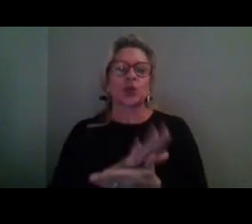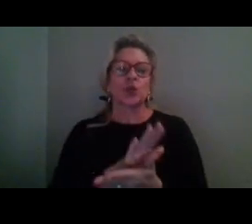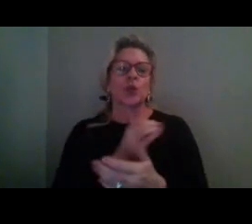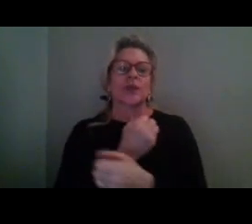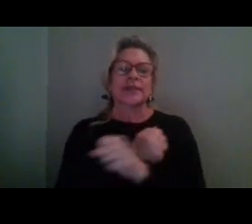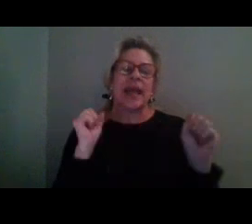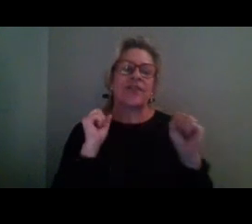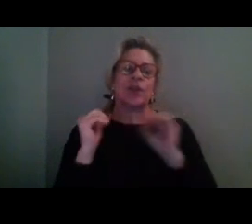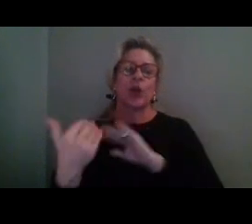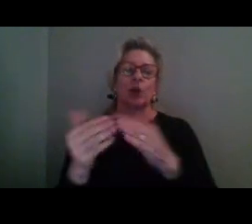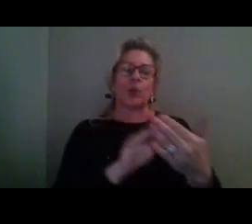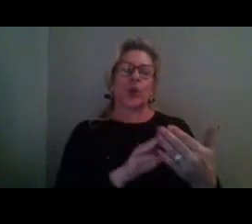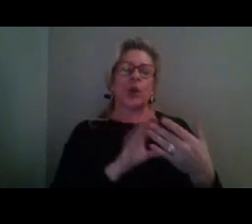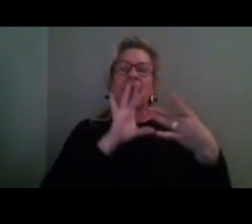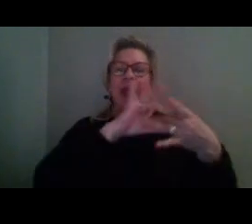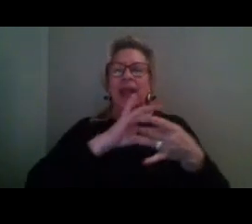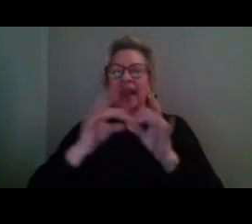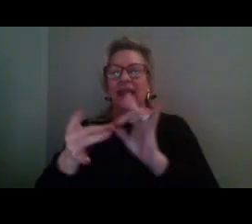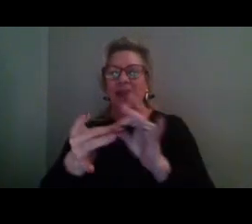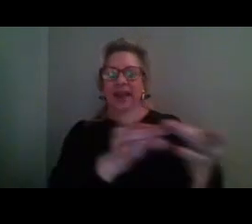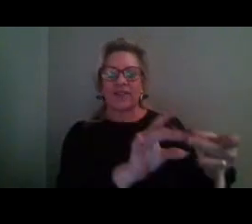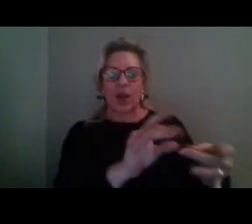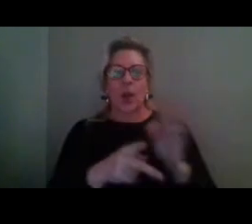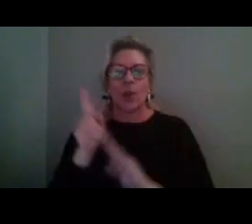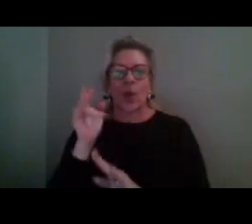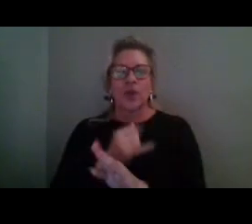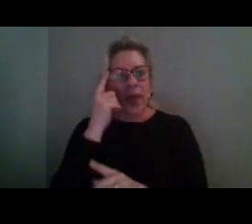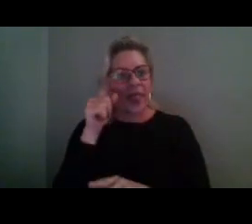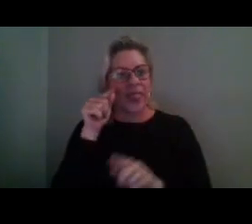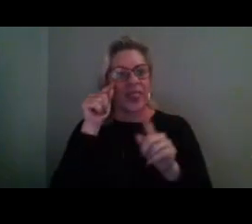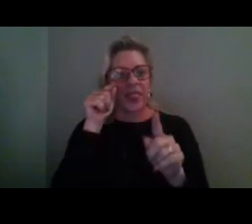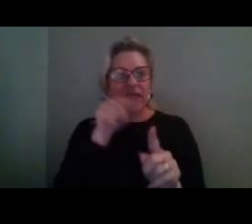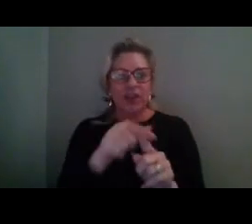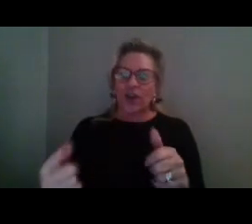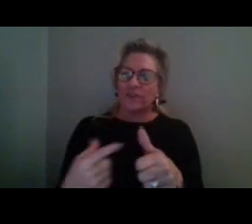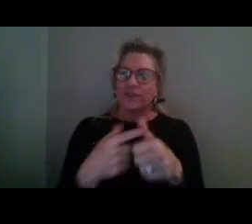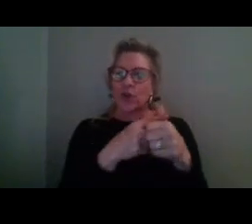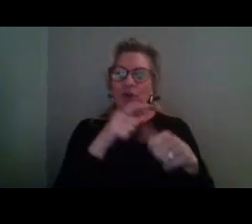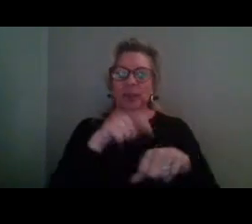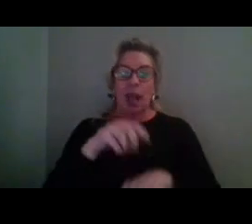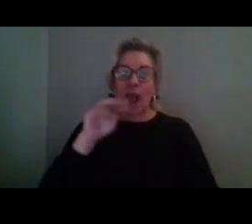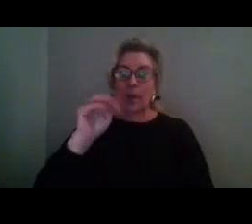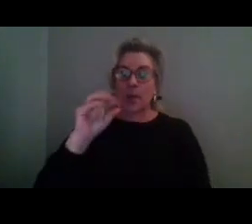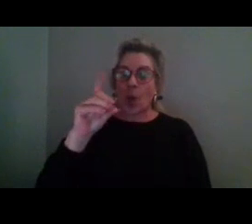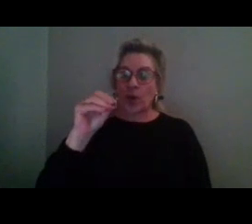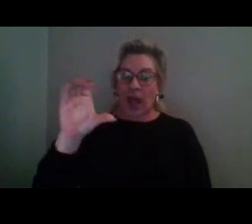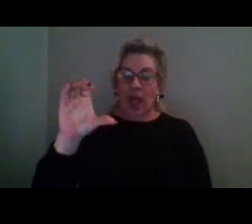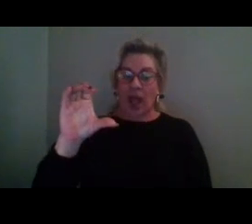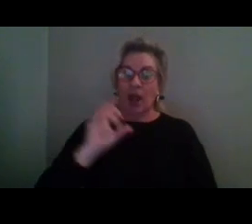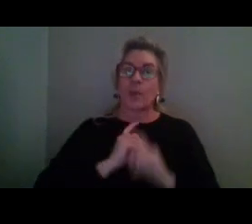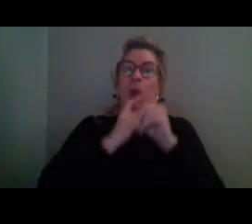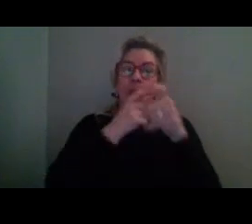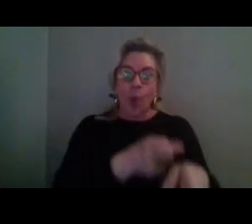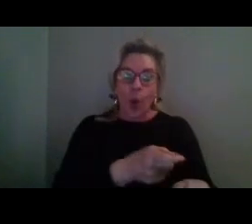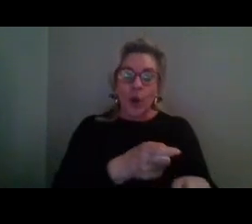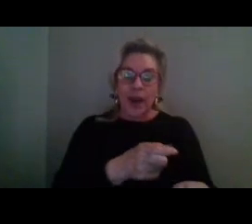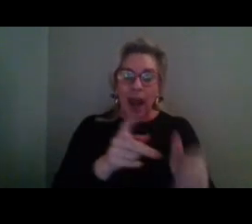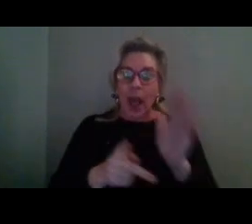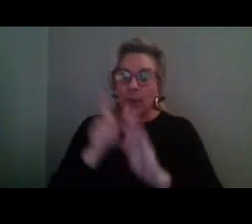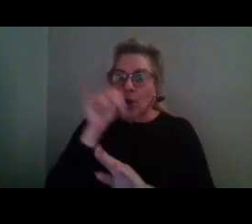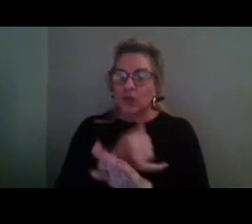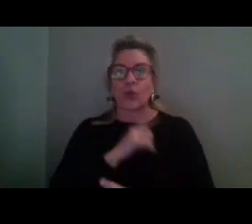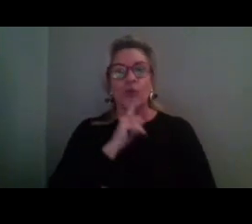Safety and Community Connectivity Project, because this is the first time that Modoc County has been awarded an ATP project. So we're